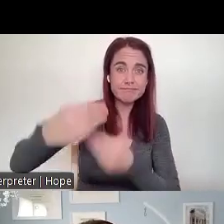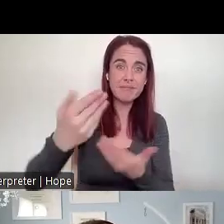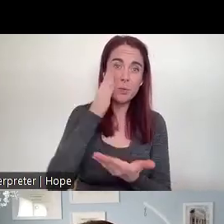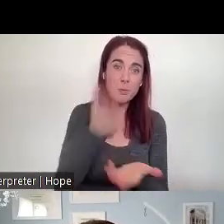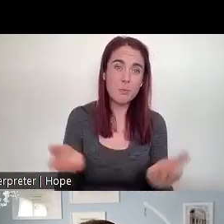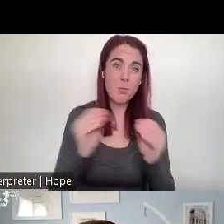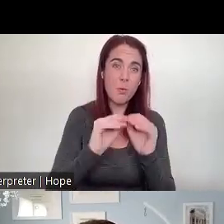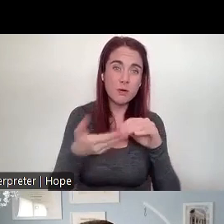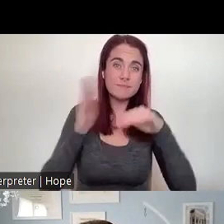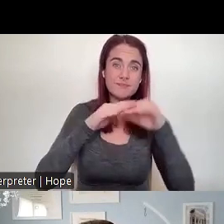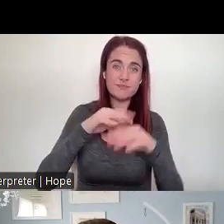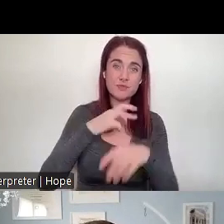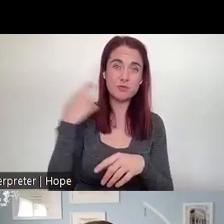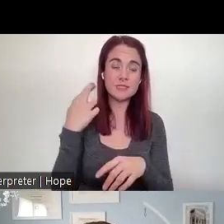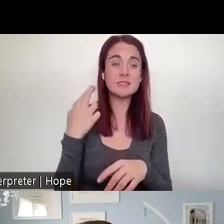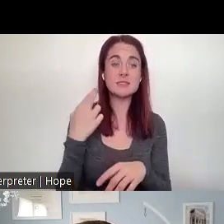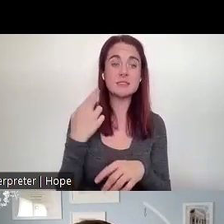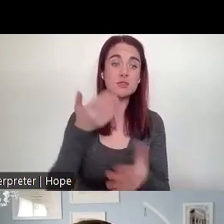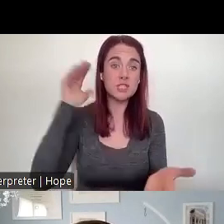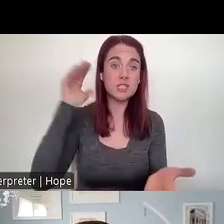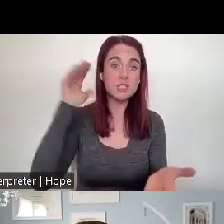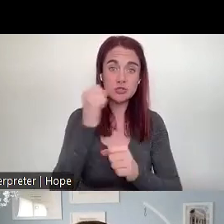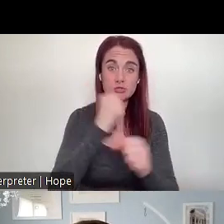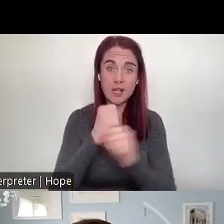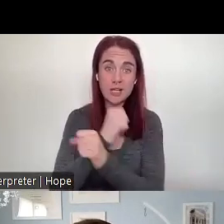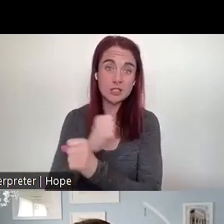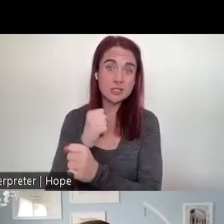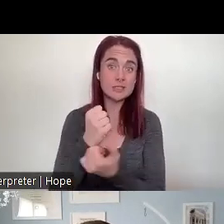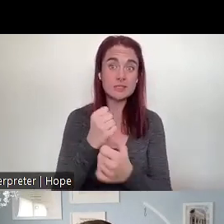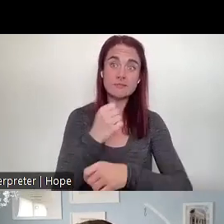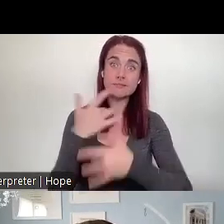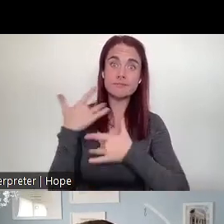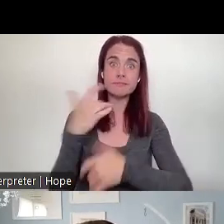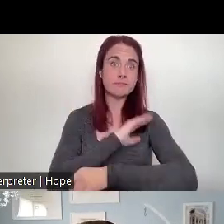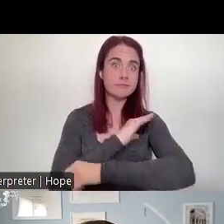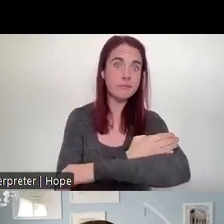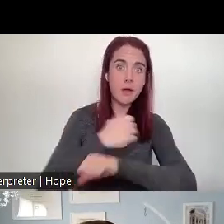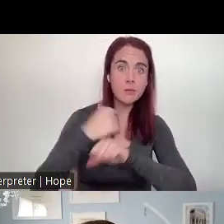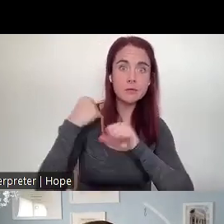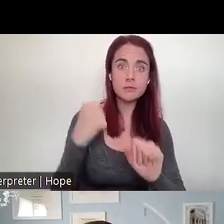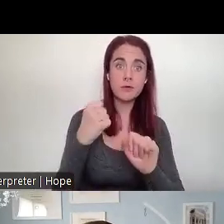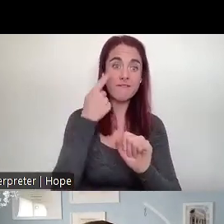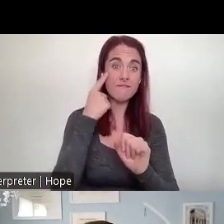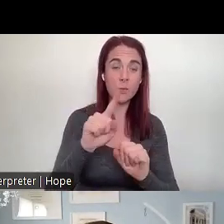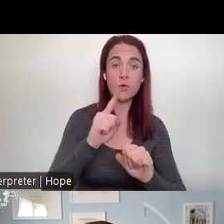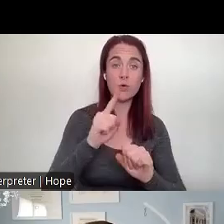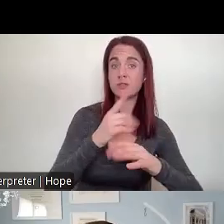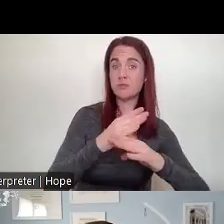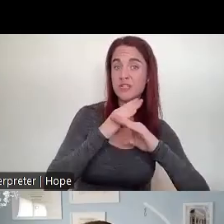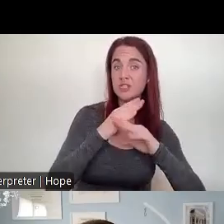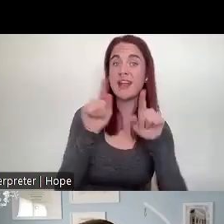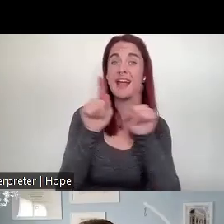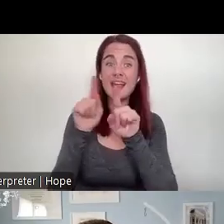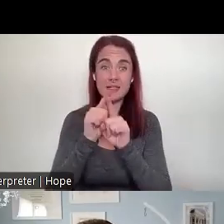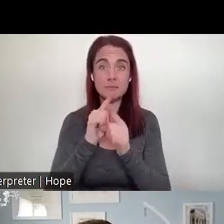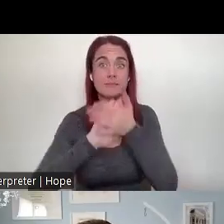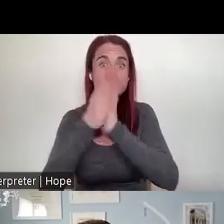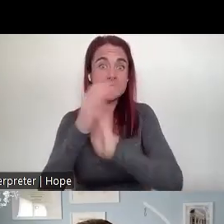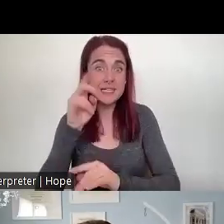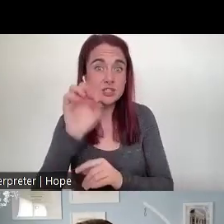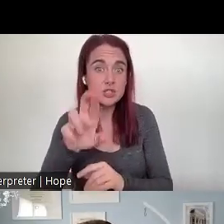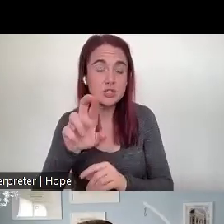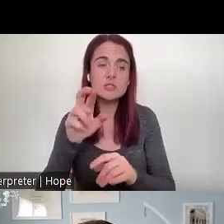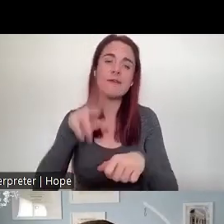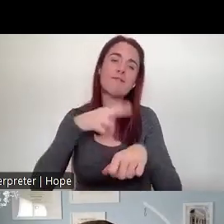most powerful risk reduction strategies for both infection to begin with and progression to cancer is, of course,